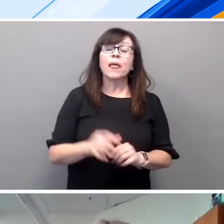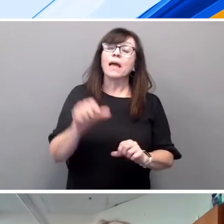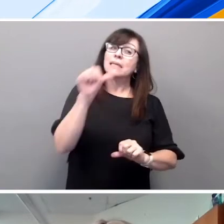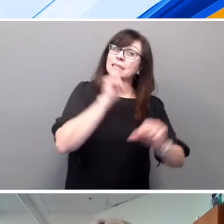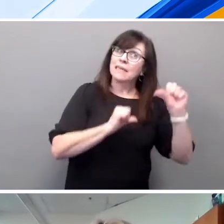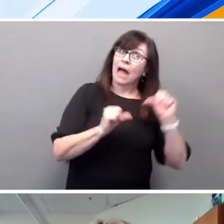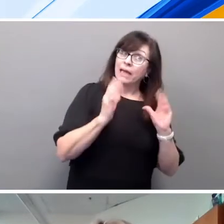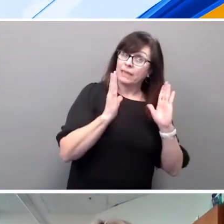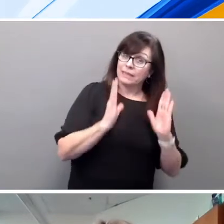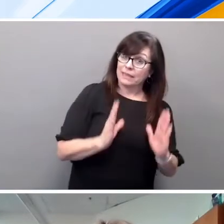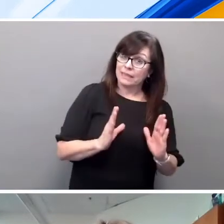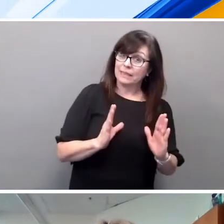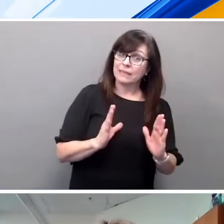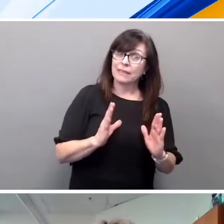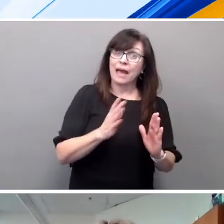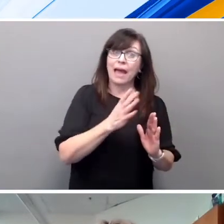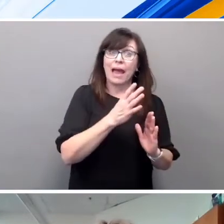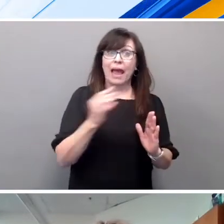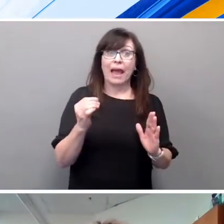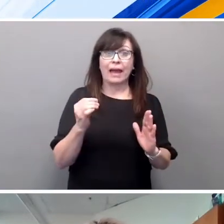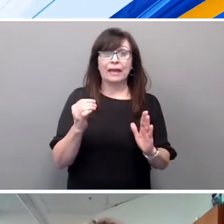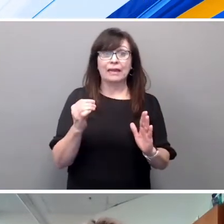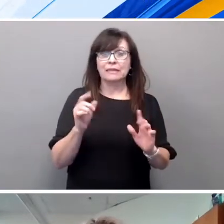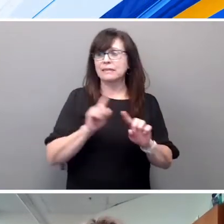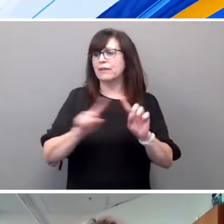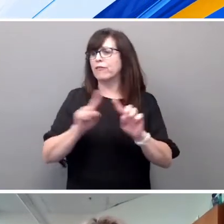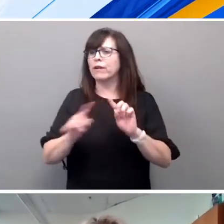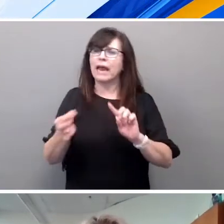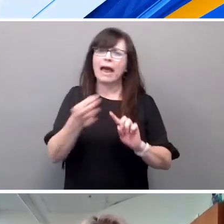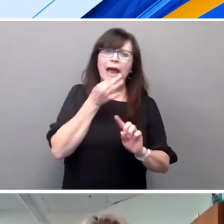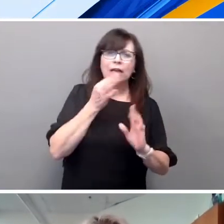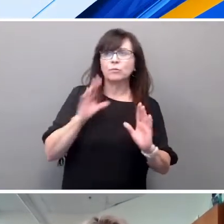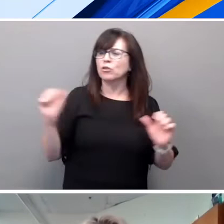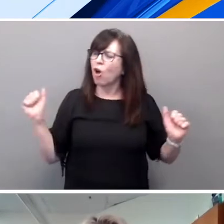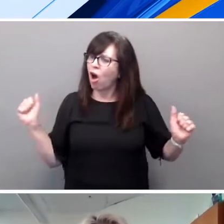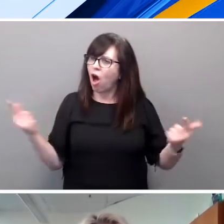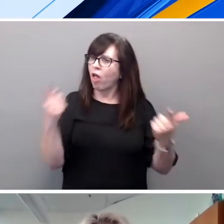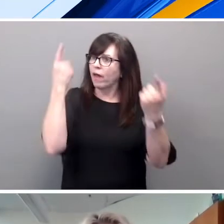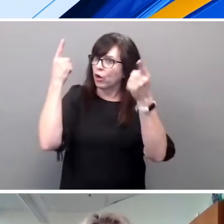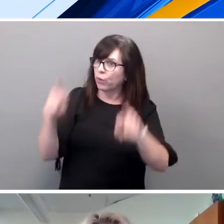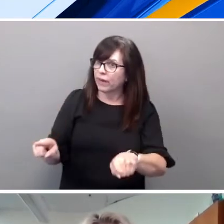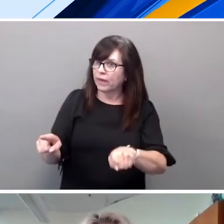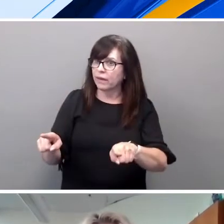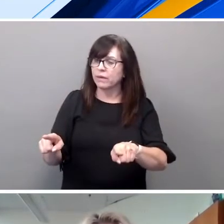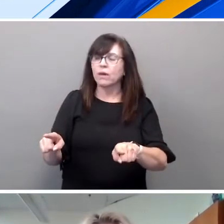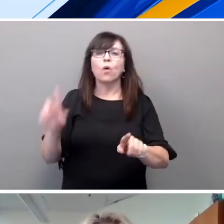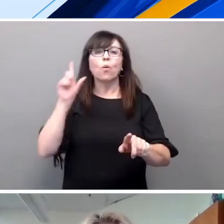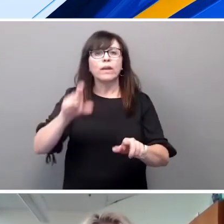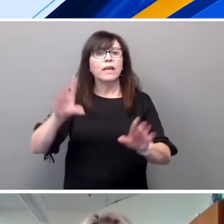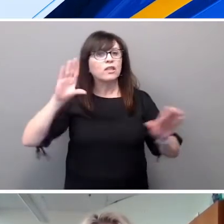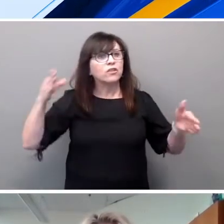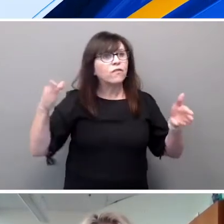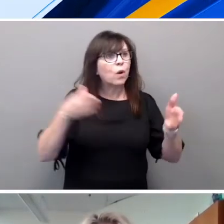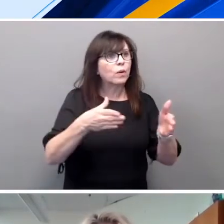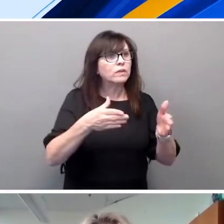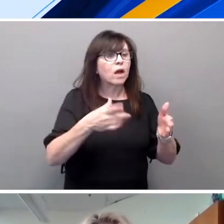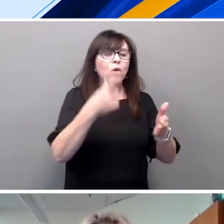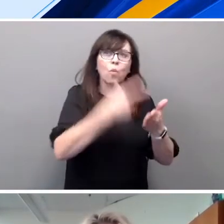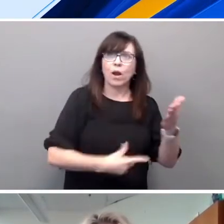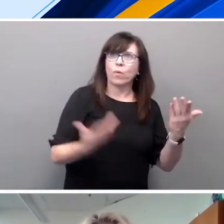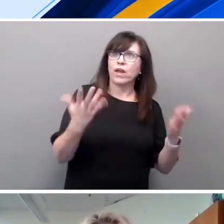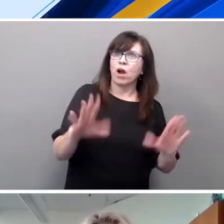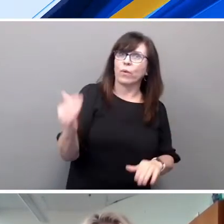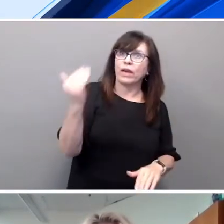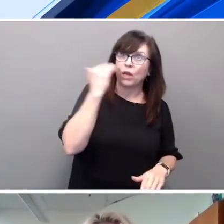Scientists and various experts all in agreement that we really need to focus on the tried and true. In